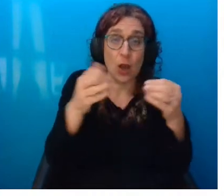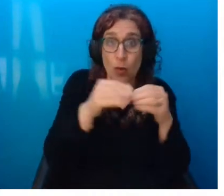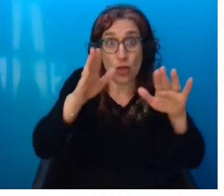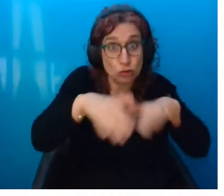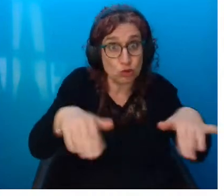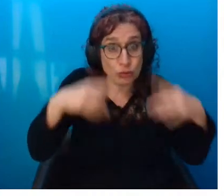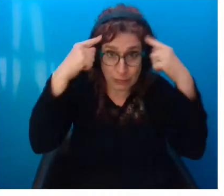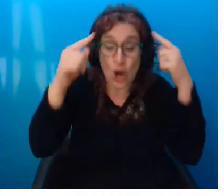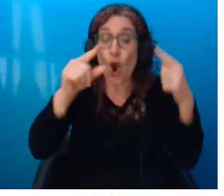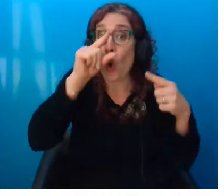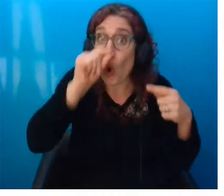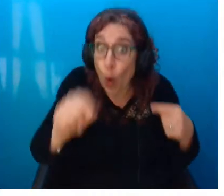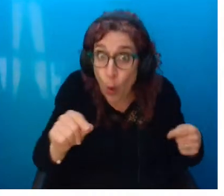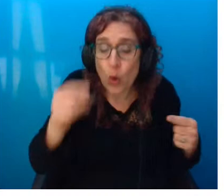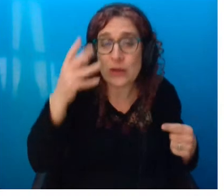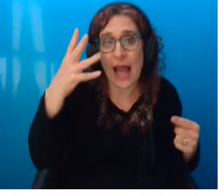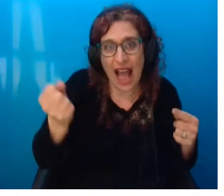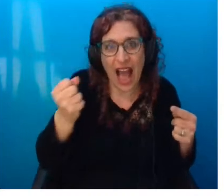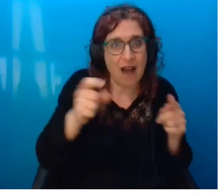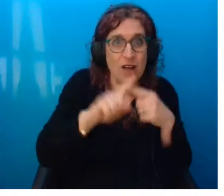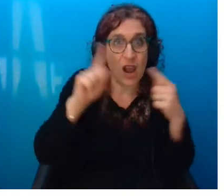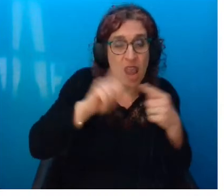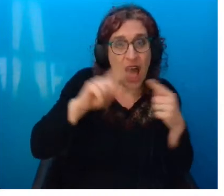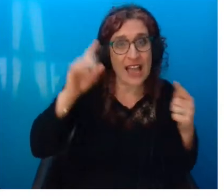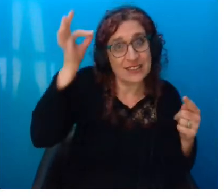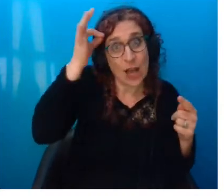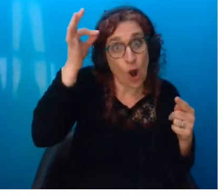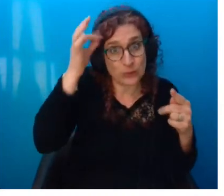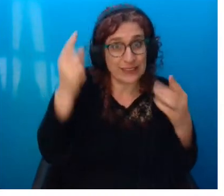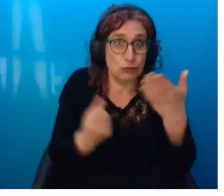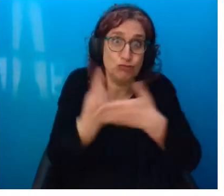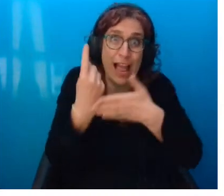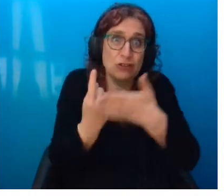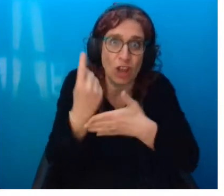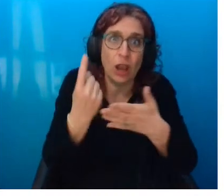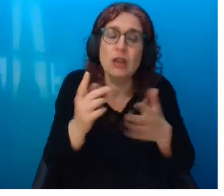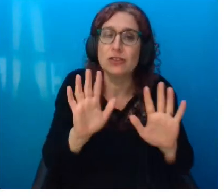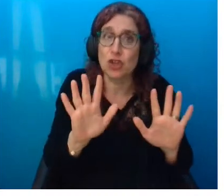psychotic reactions. So that's something to take to weigh up and put into the equation.